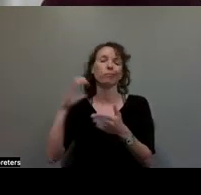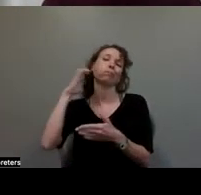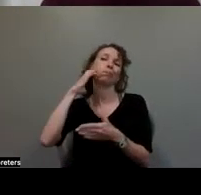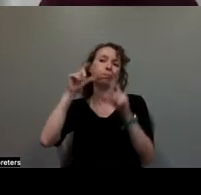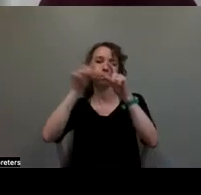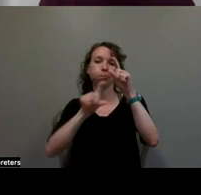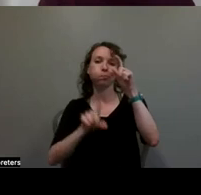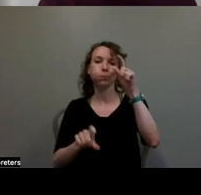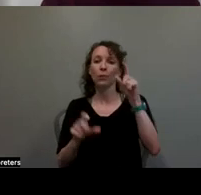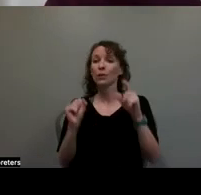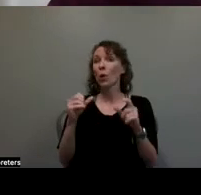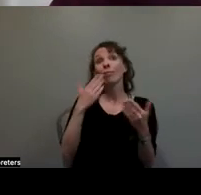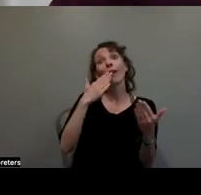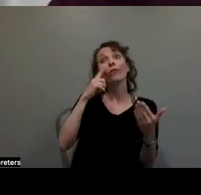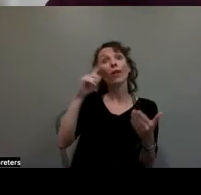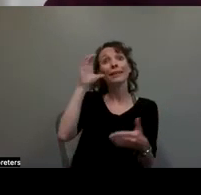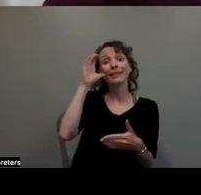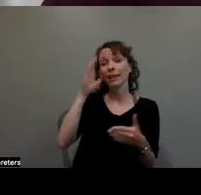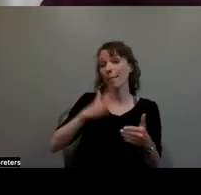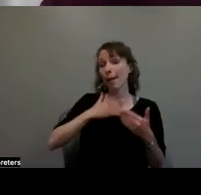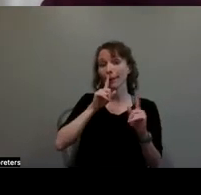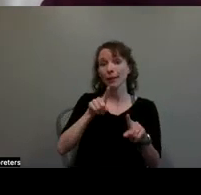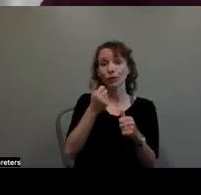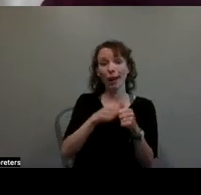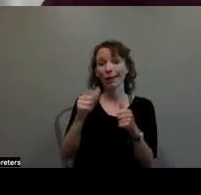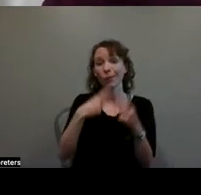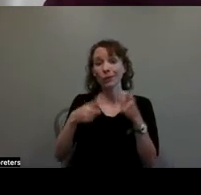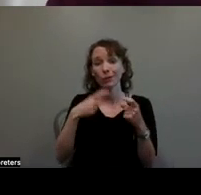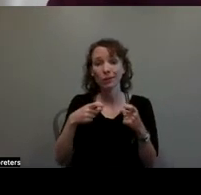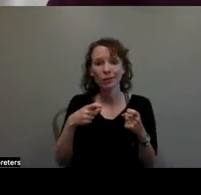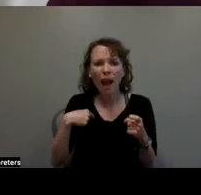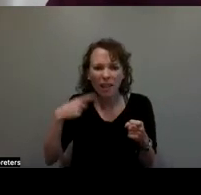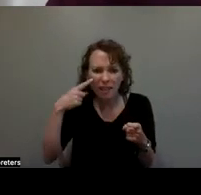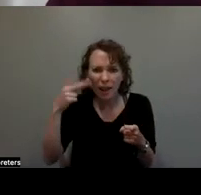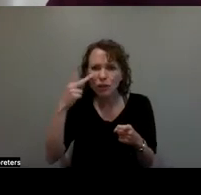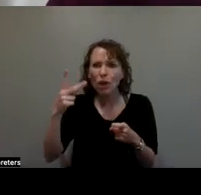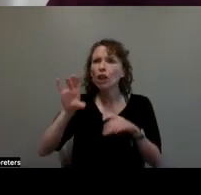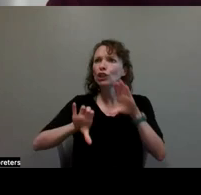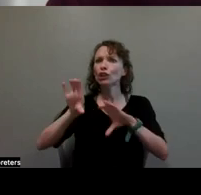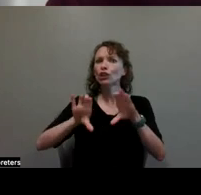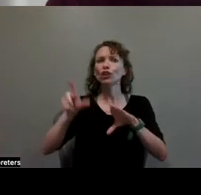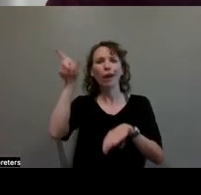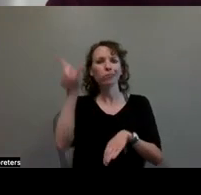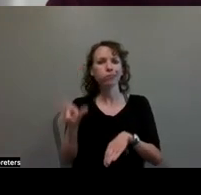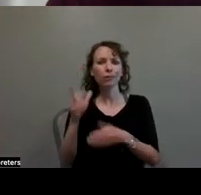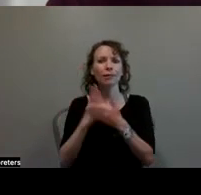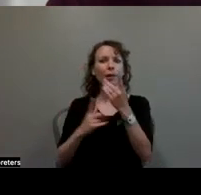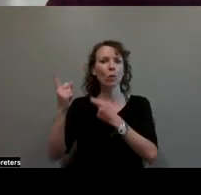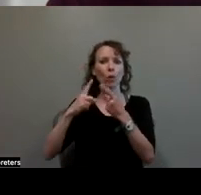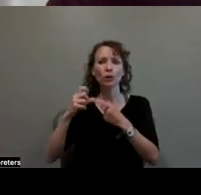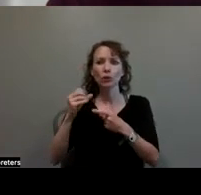listening. Happy to take any questions. I think there's questions in the chat, so maybe you can.